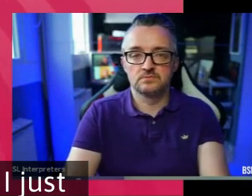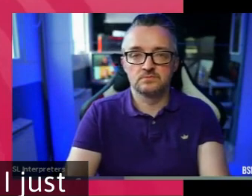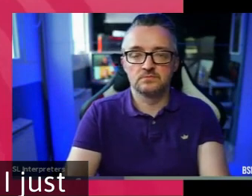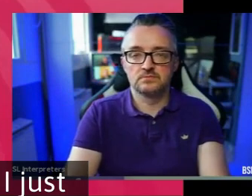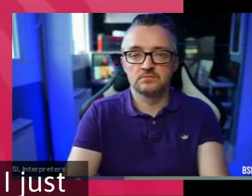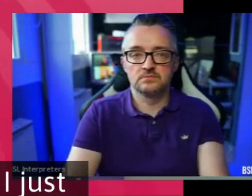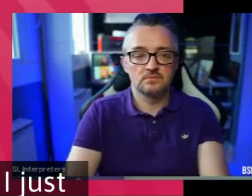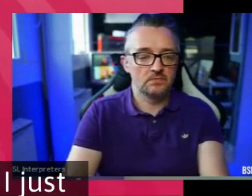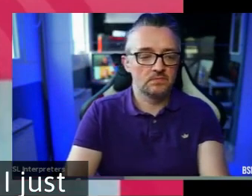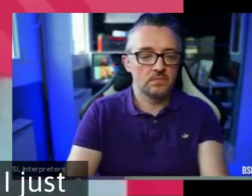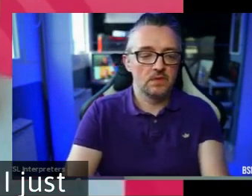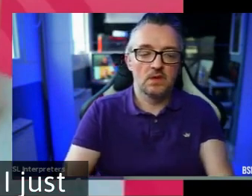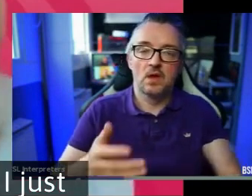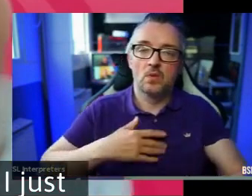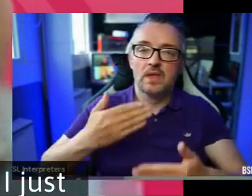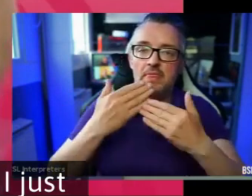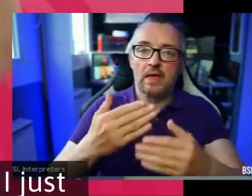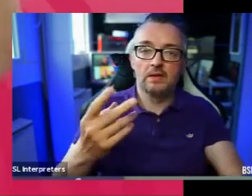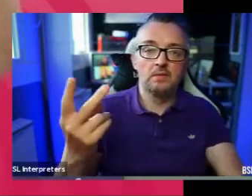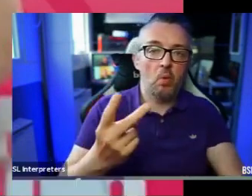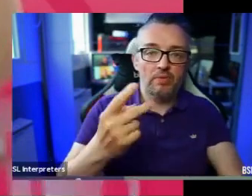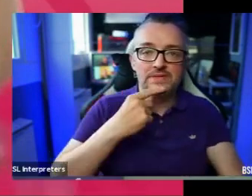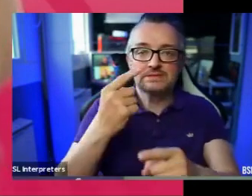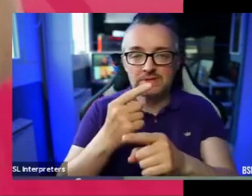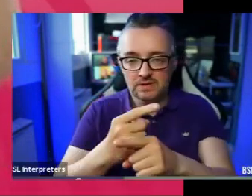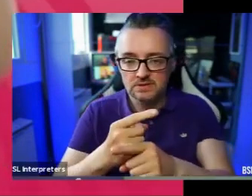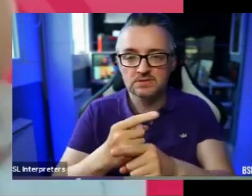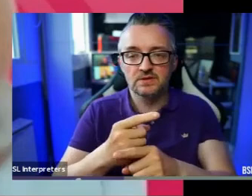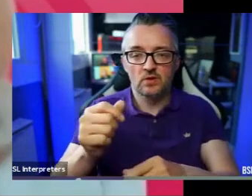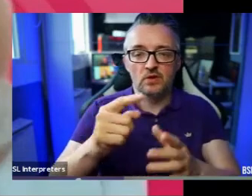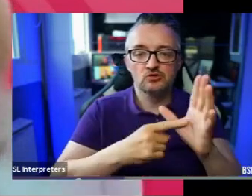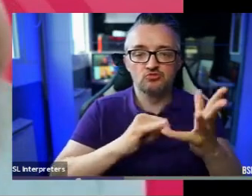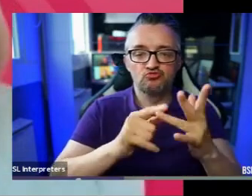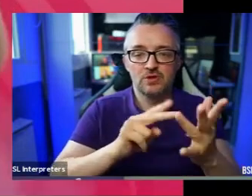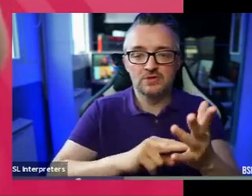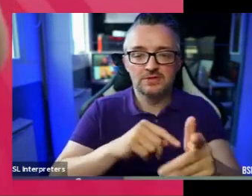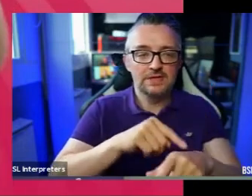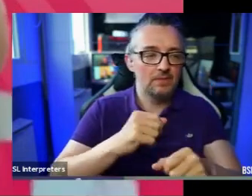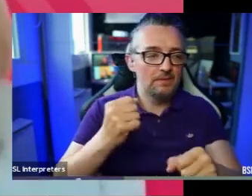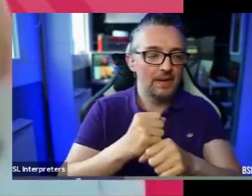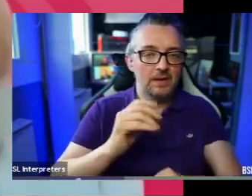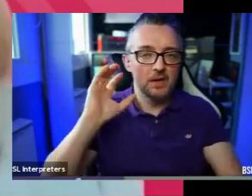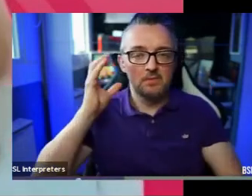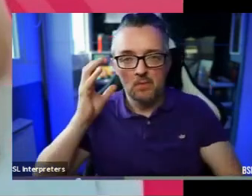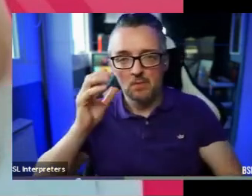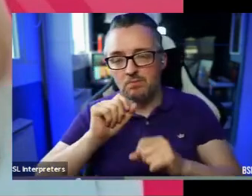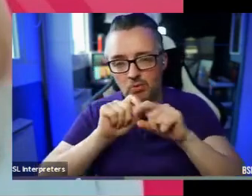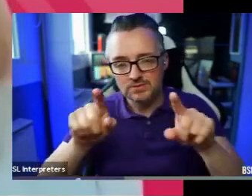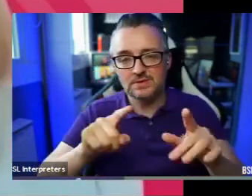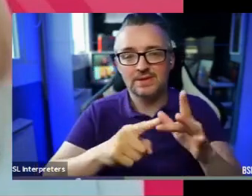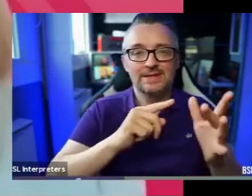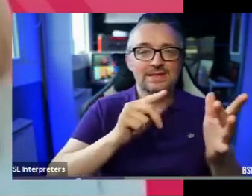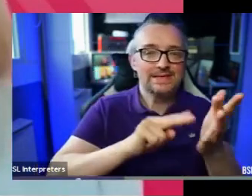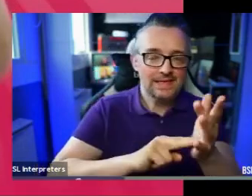I just really want to thank both of our speakers. I think they've been amazing. To Jason for taking the time to make the